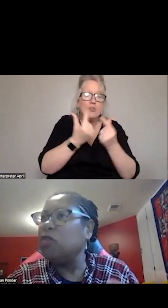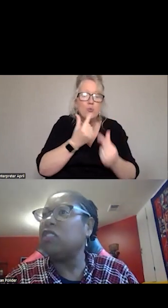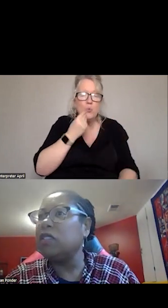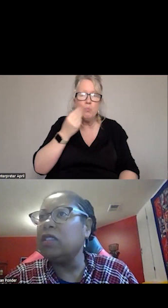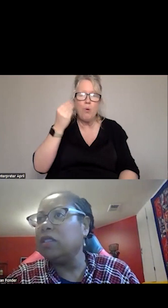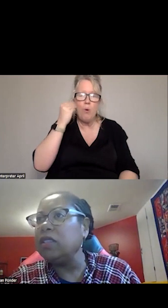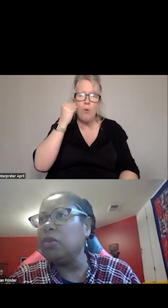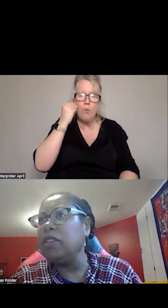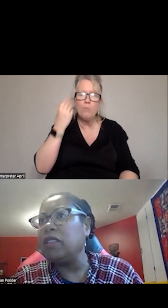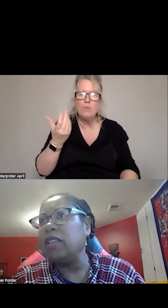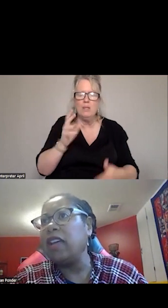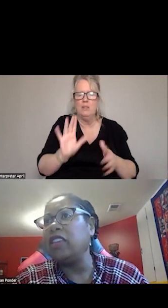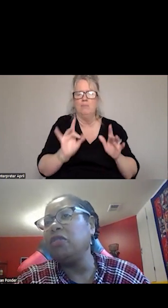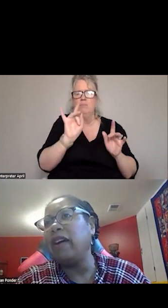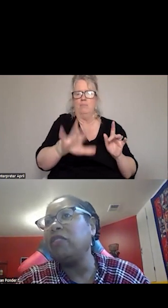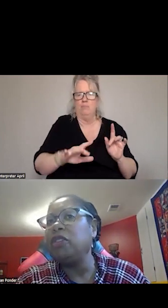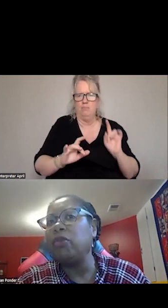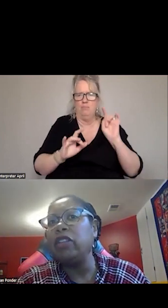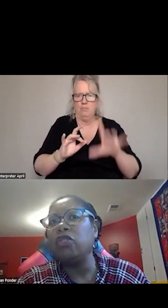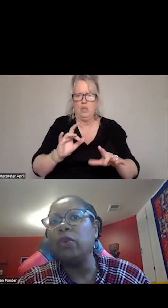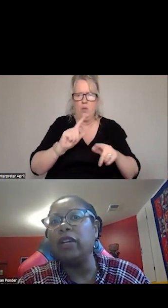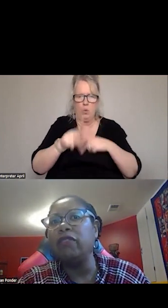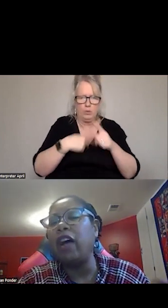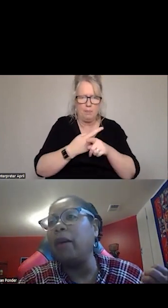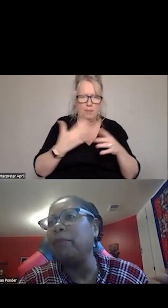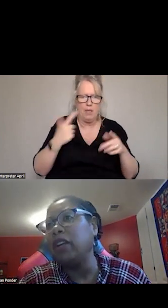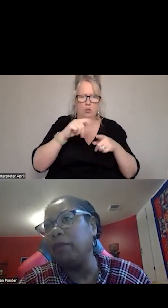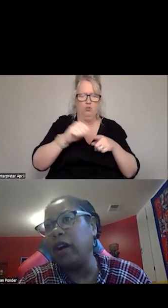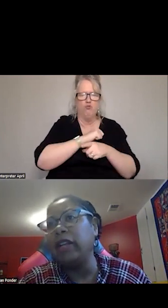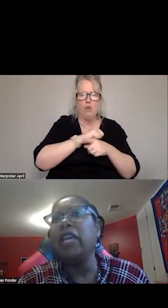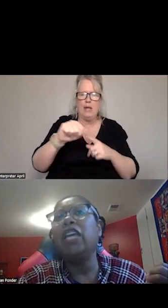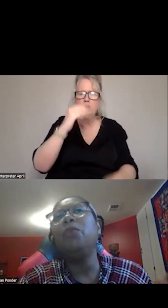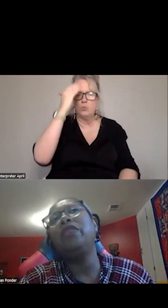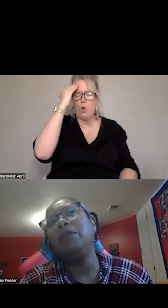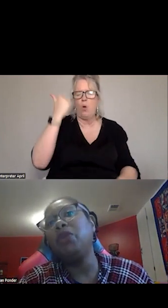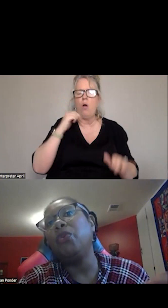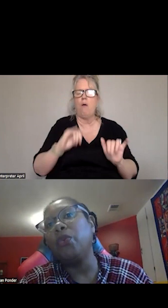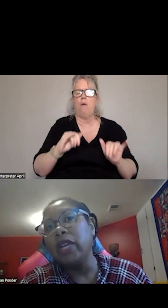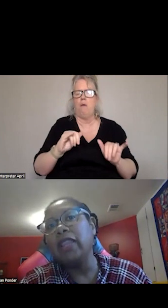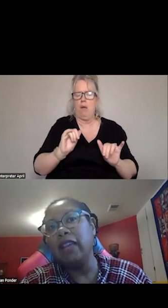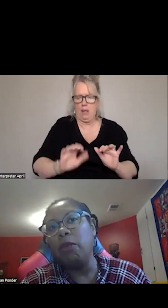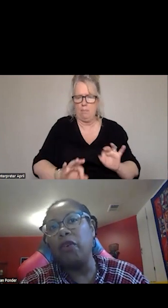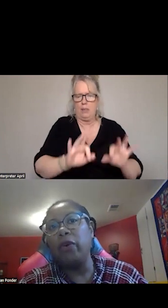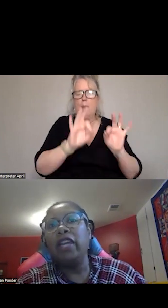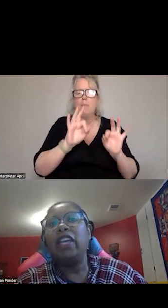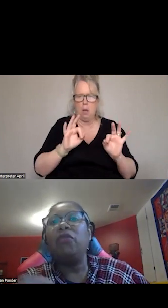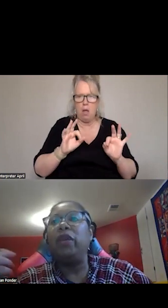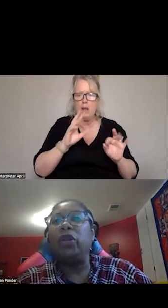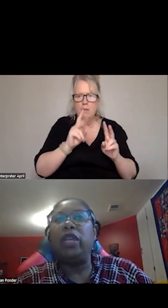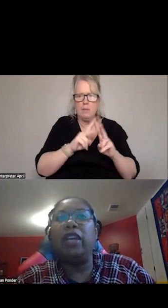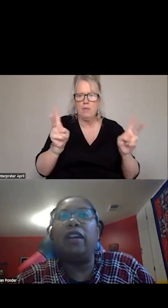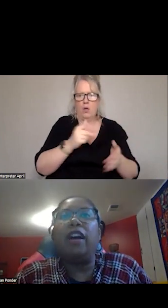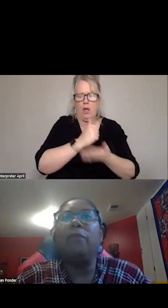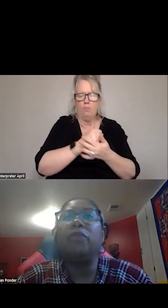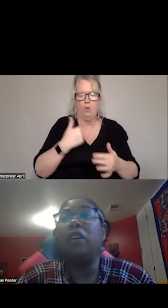just little things like that, that you'd have to be trained to sort of pick up on it would then be really helpful if we